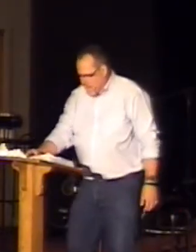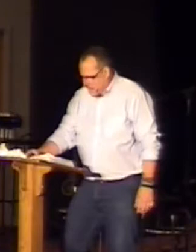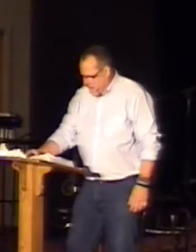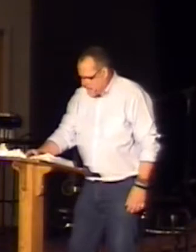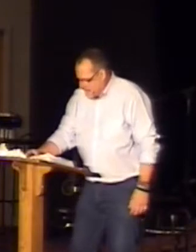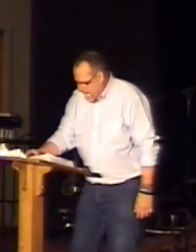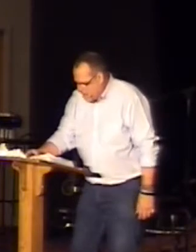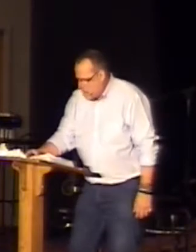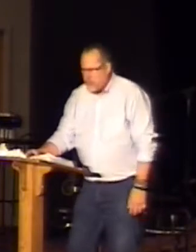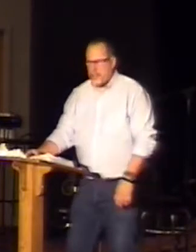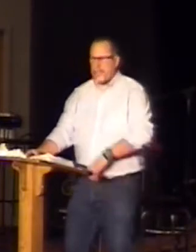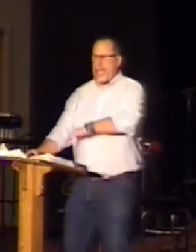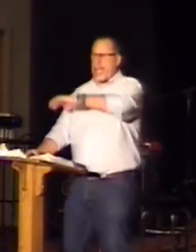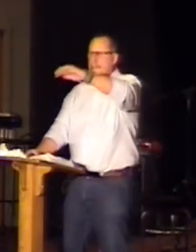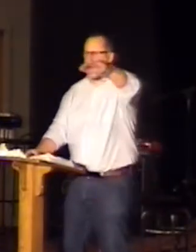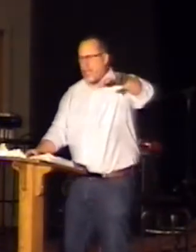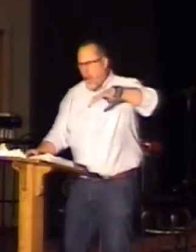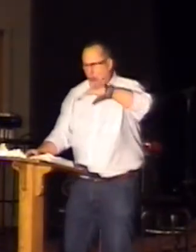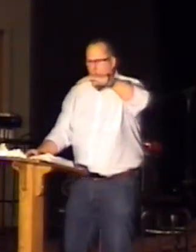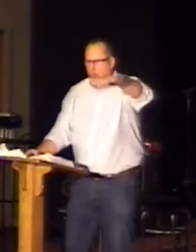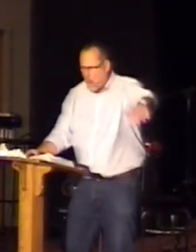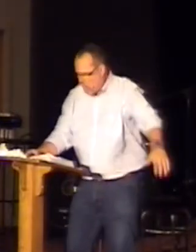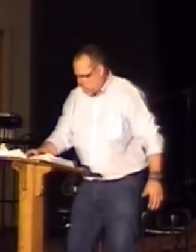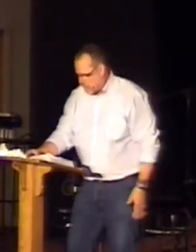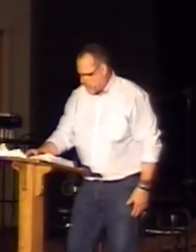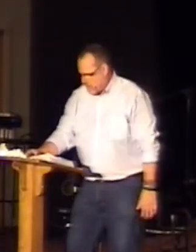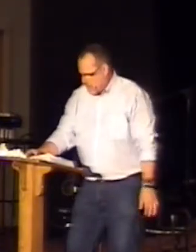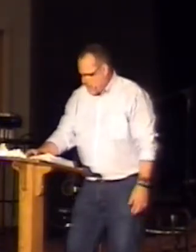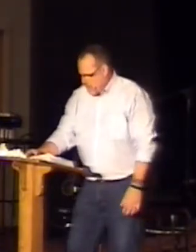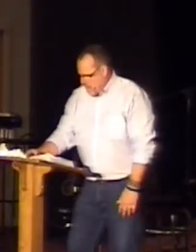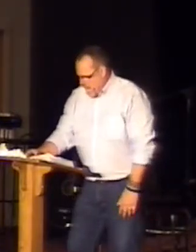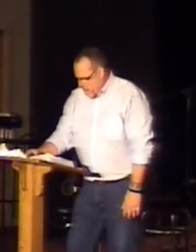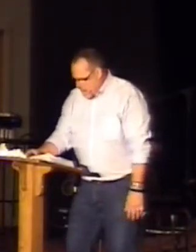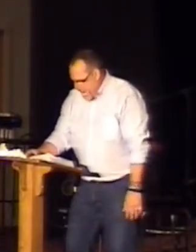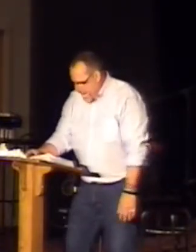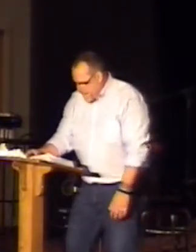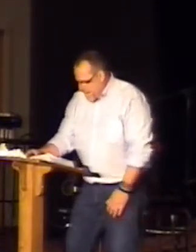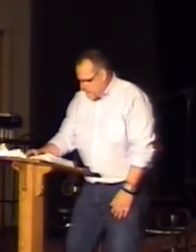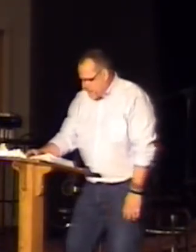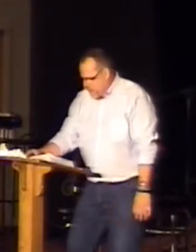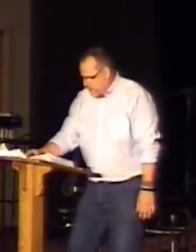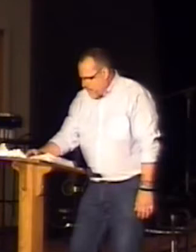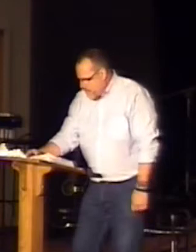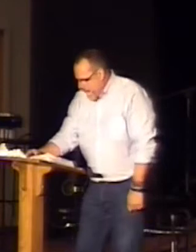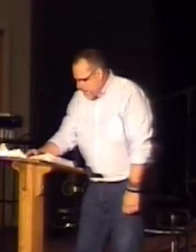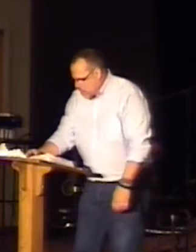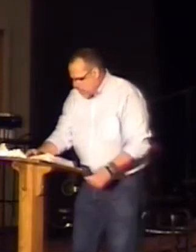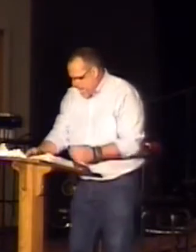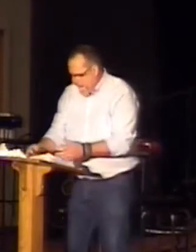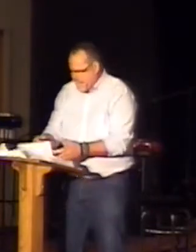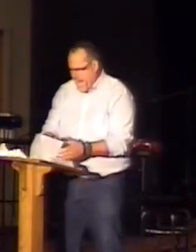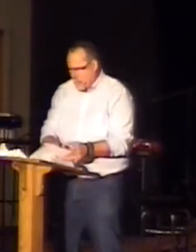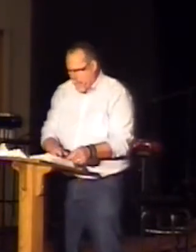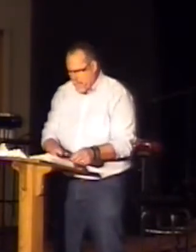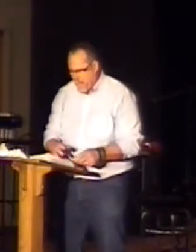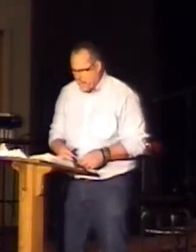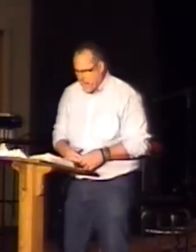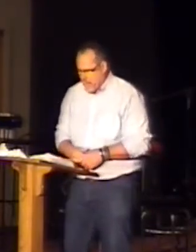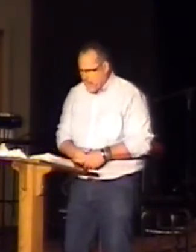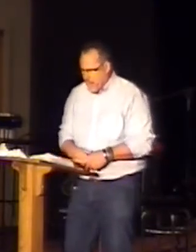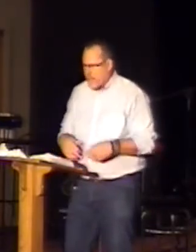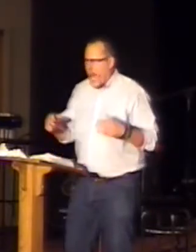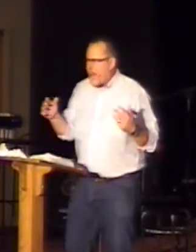called the devil and Satan, who deceives the whole world. He was cast out to the earth, and his angels were cast out with